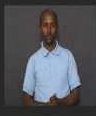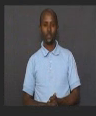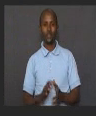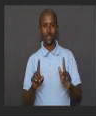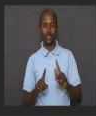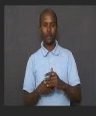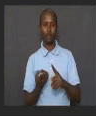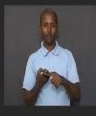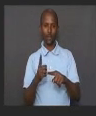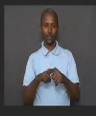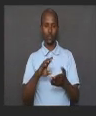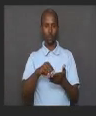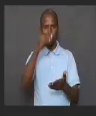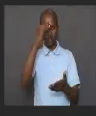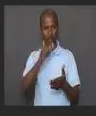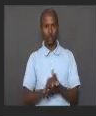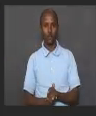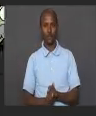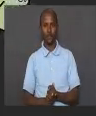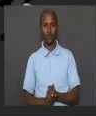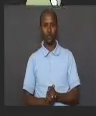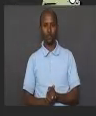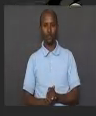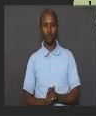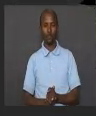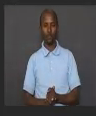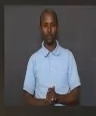Let's get back to our lesson.